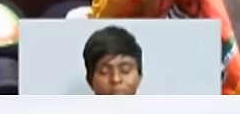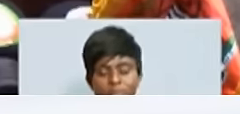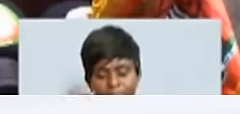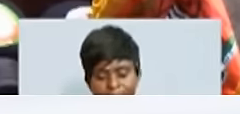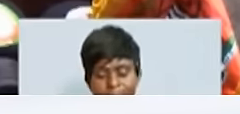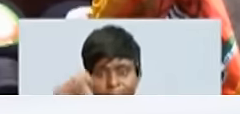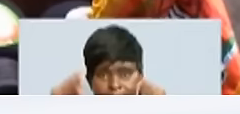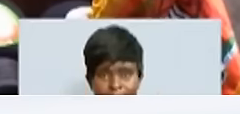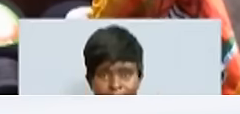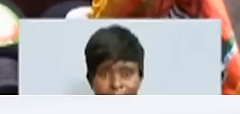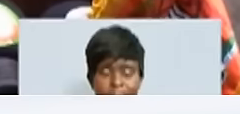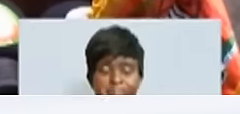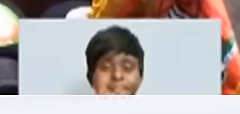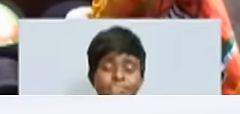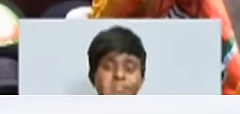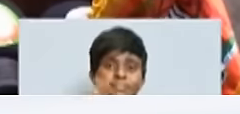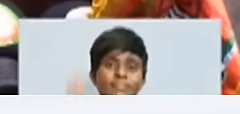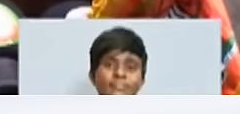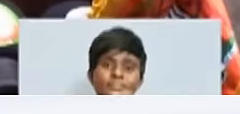social justice being restored.